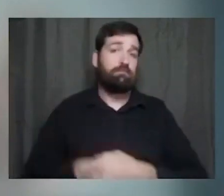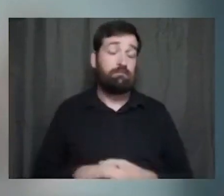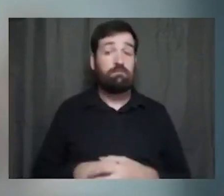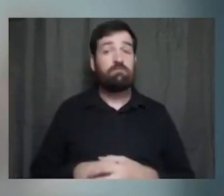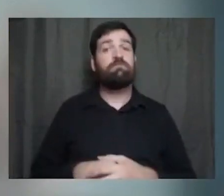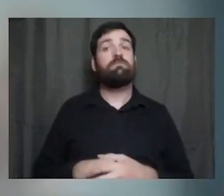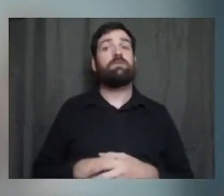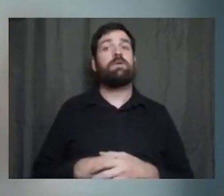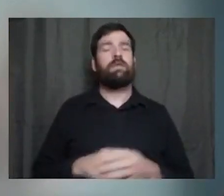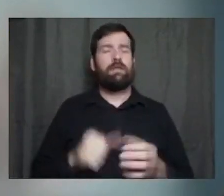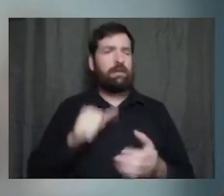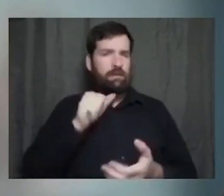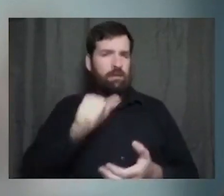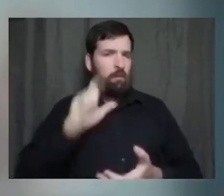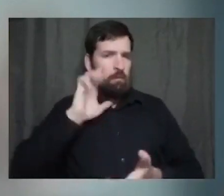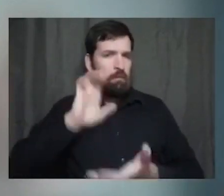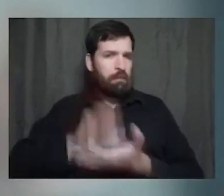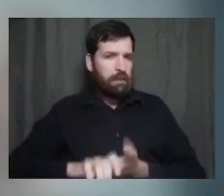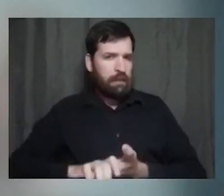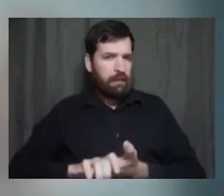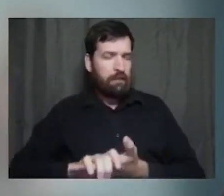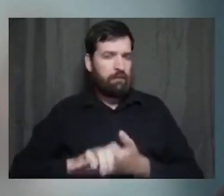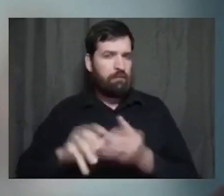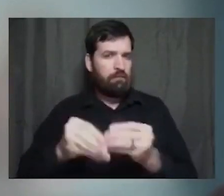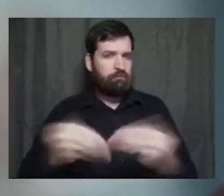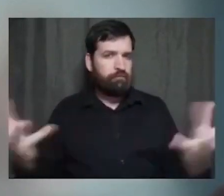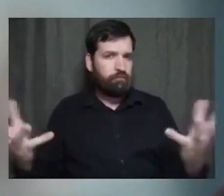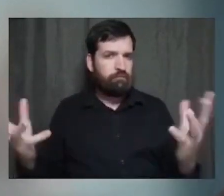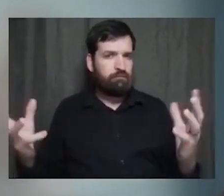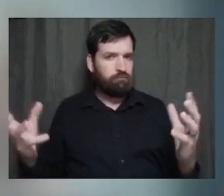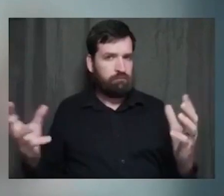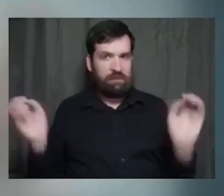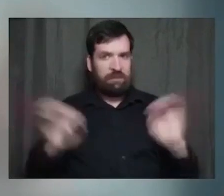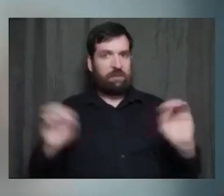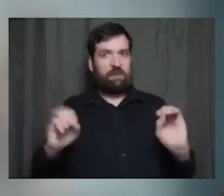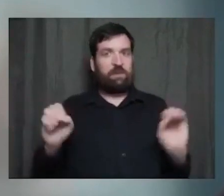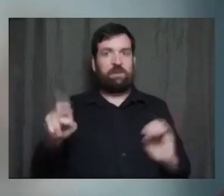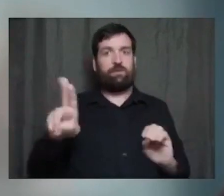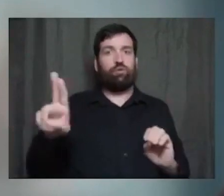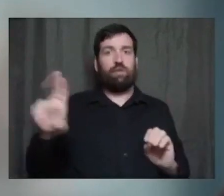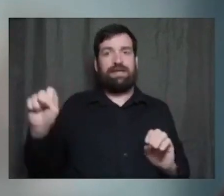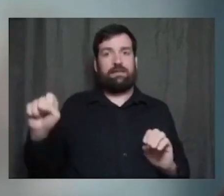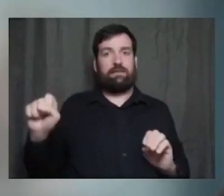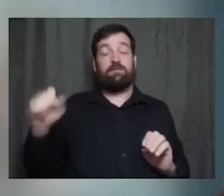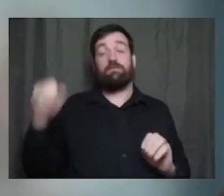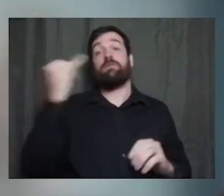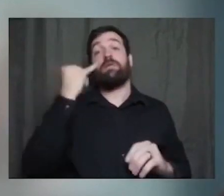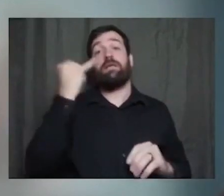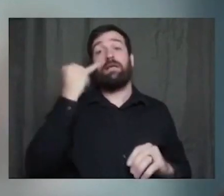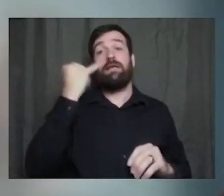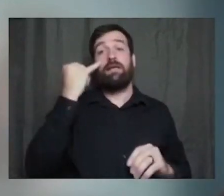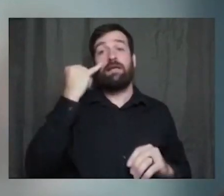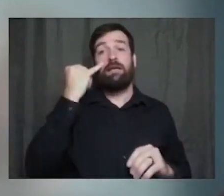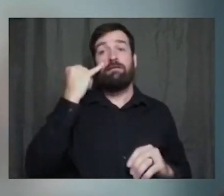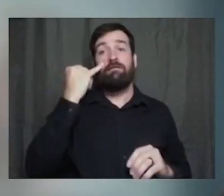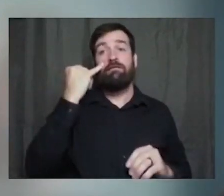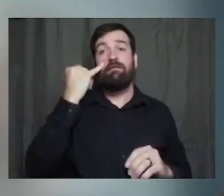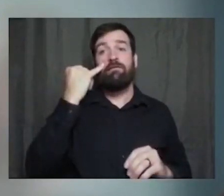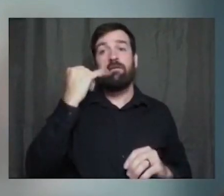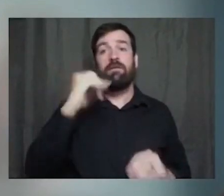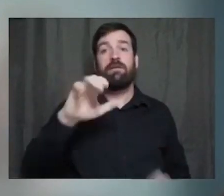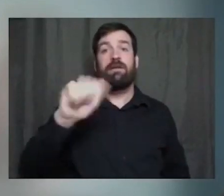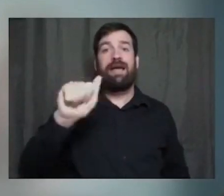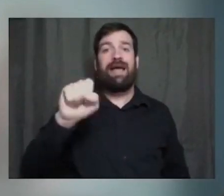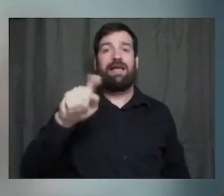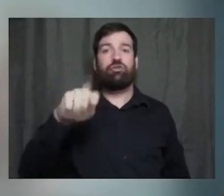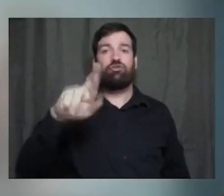don't believe this is widely distributed or distributed at all in the United States, but if you do receive an attenuated vaccine such as AstraZeneca,